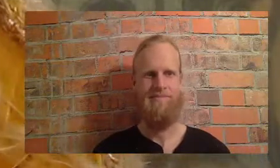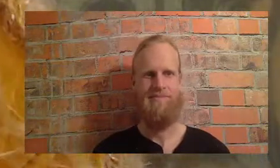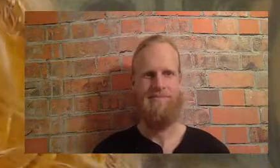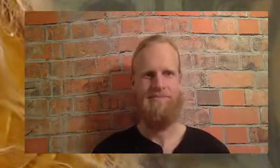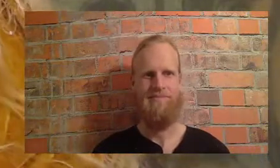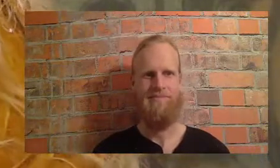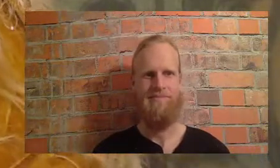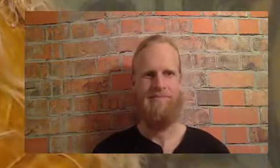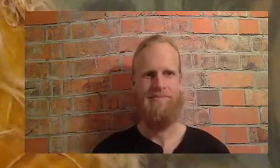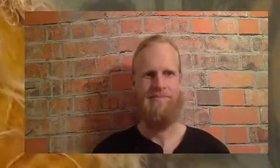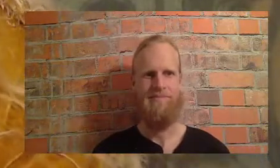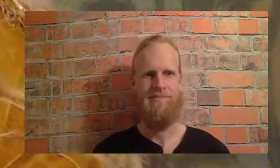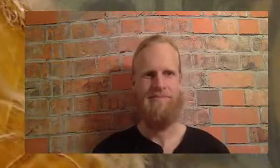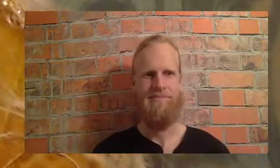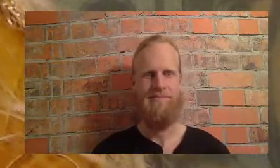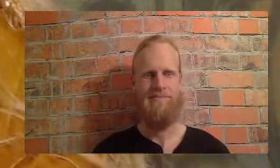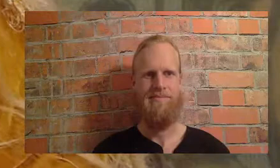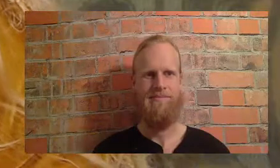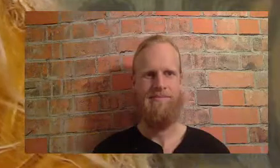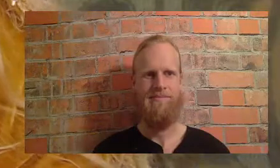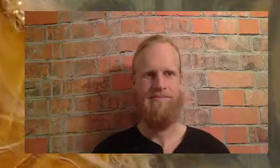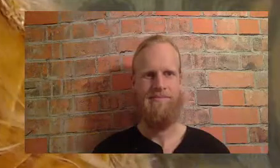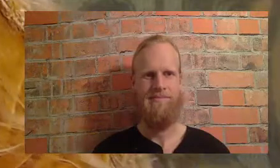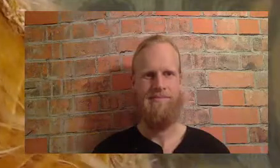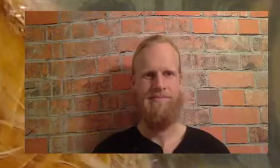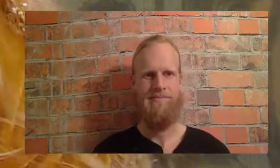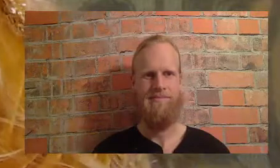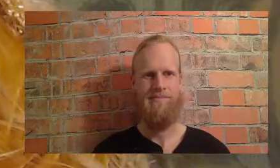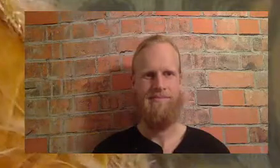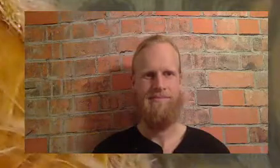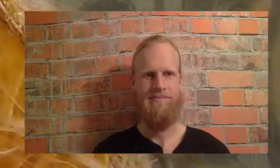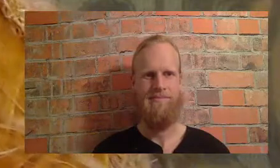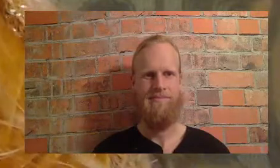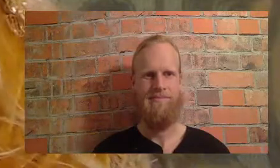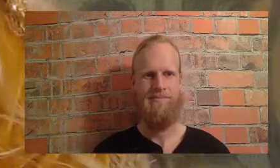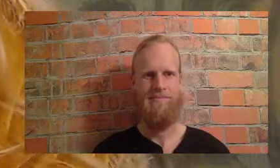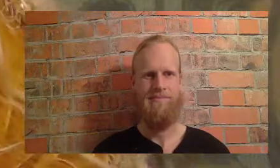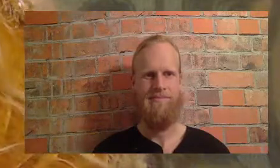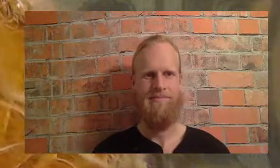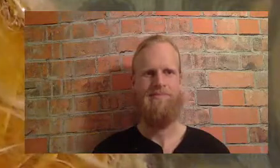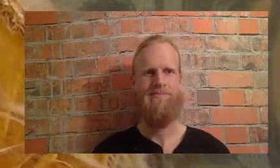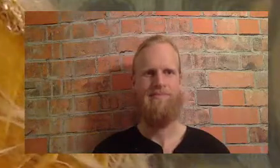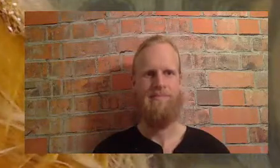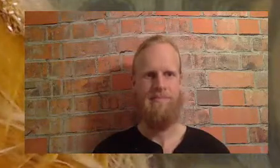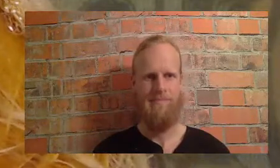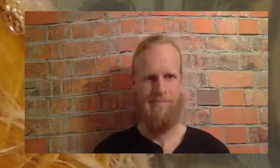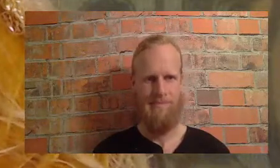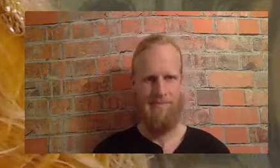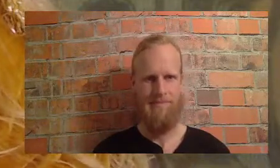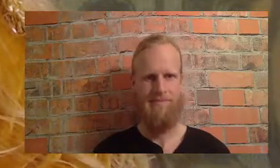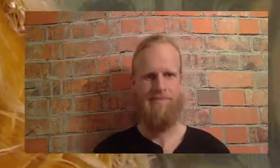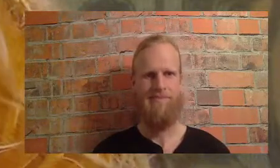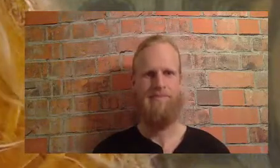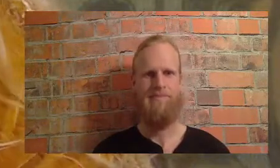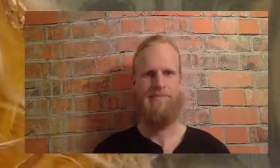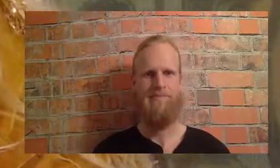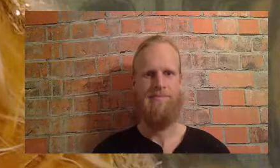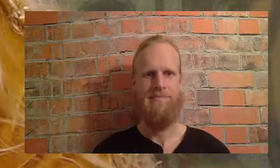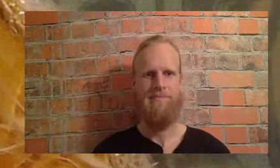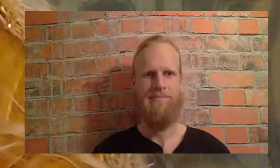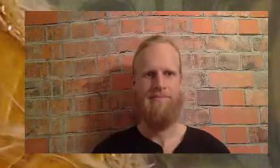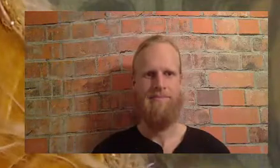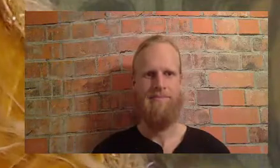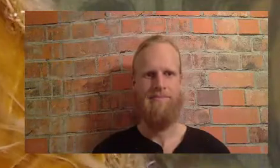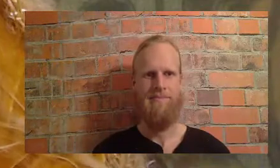other people. So if you're a parent, a teacher, a caregiver, somebody that works with people, somebody